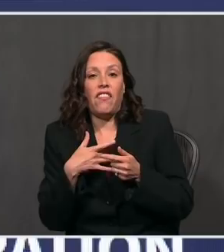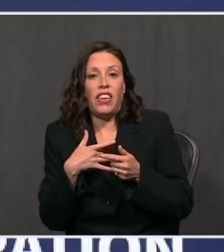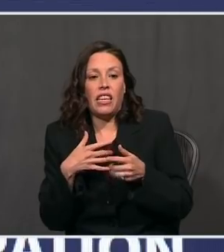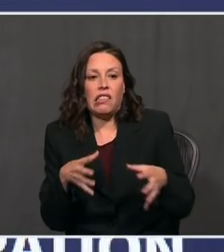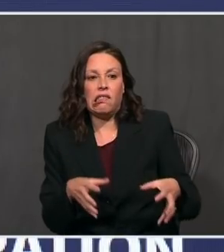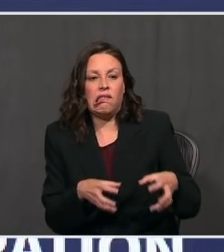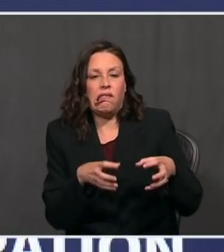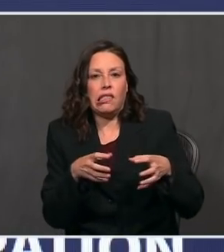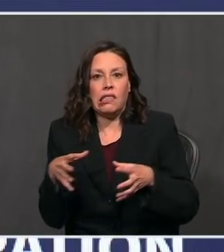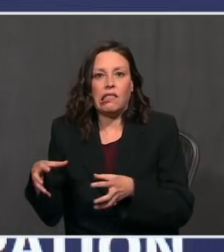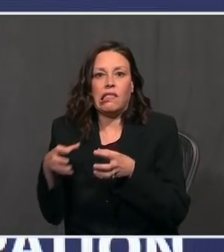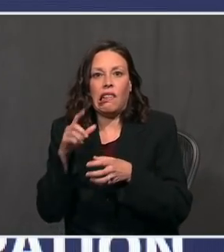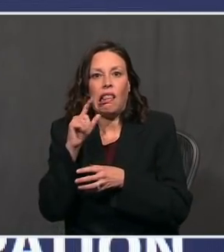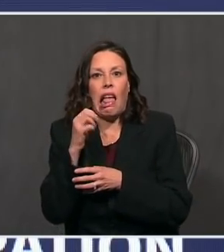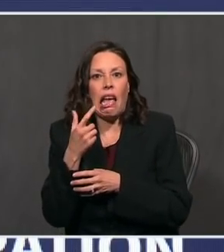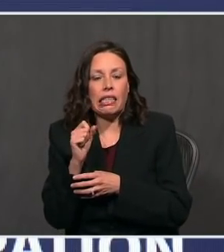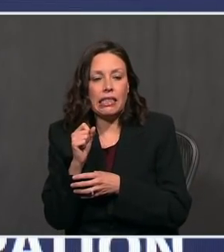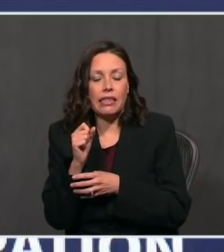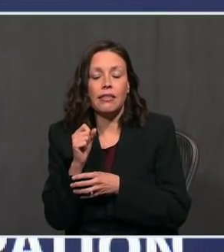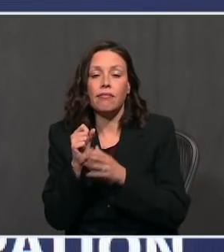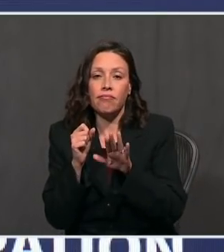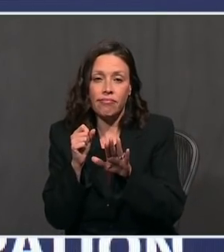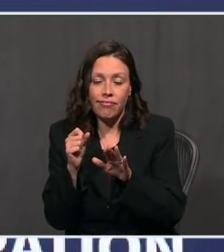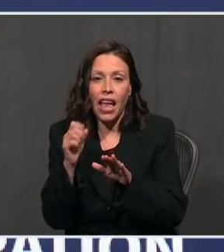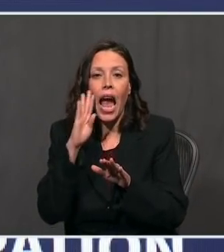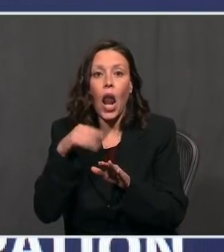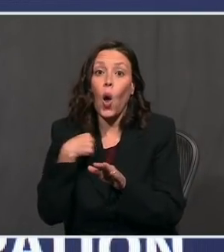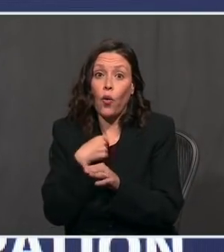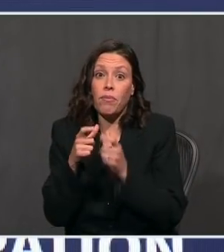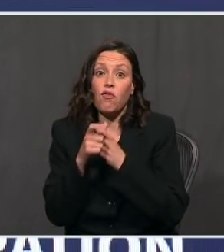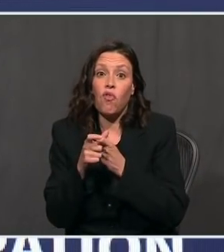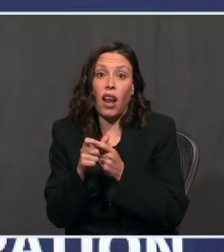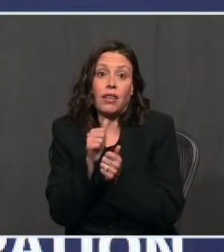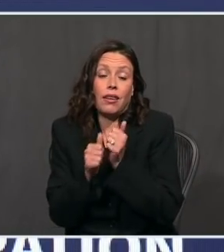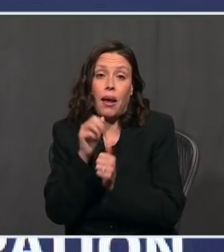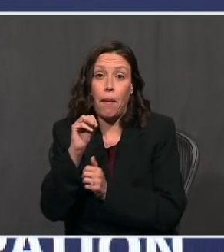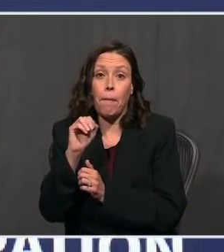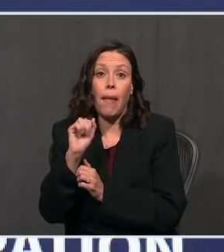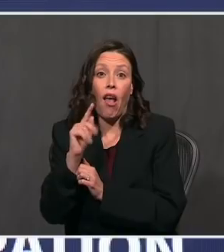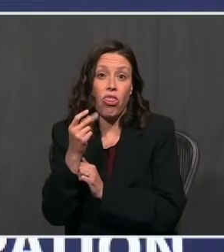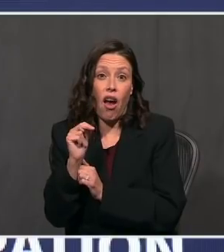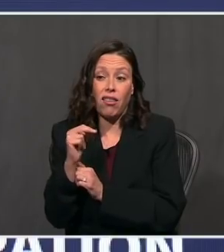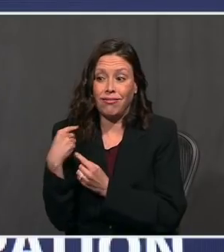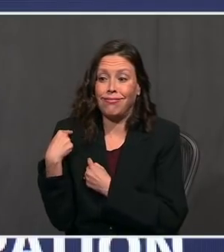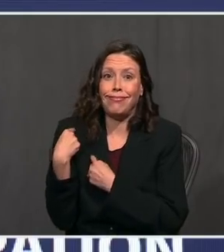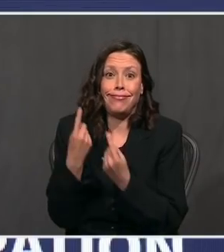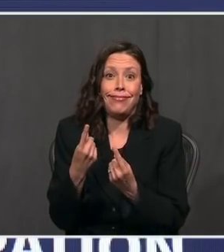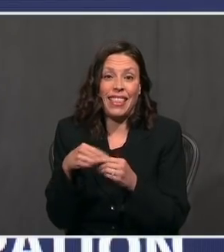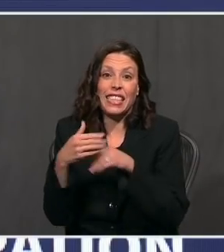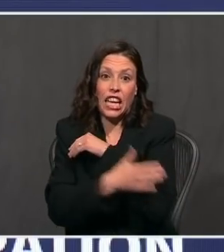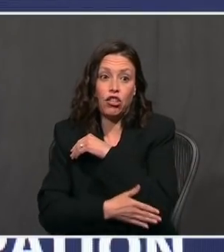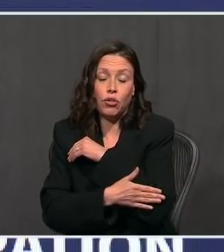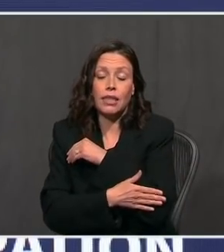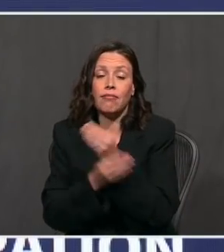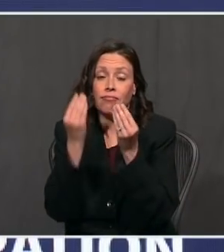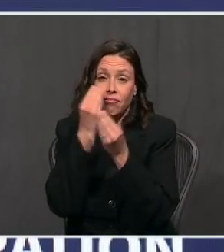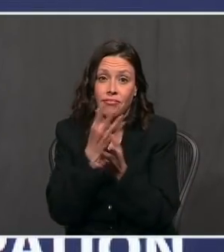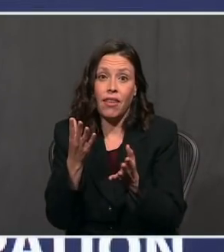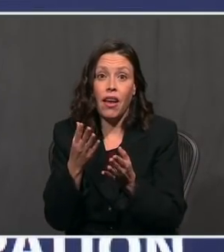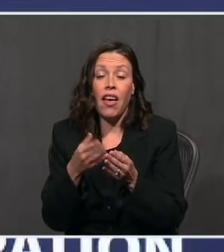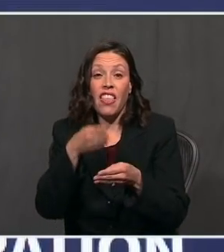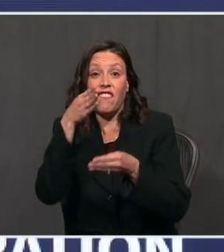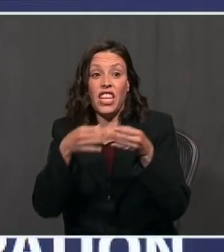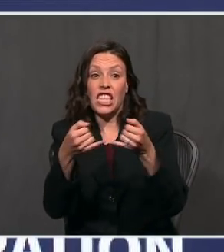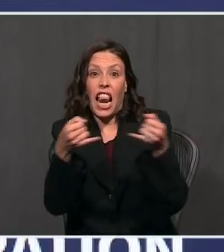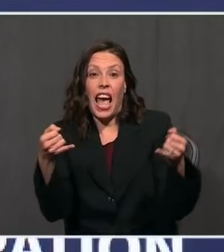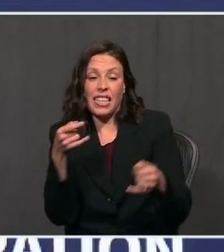up. You know, the truth of the matter is we've been running a marathon in this country, haven't we? But I want the American people to know the finish line